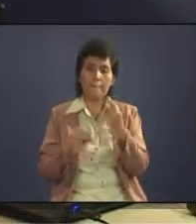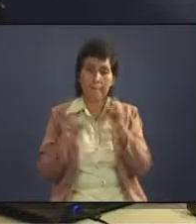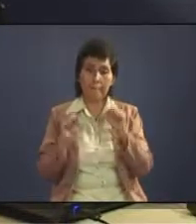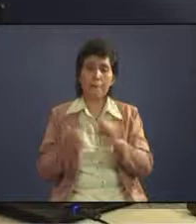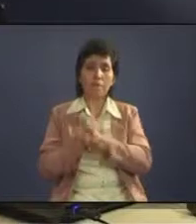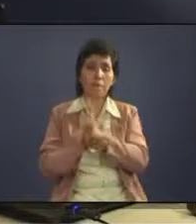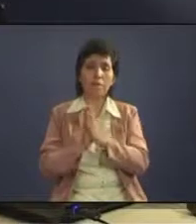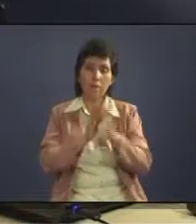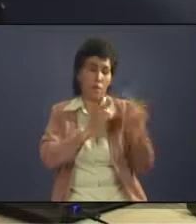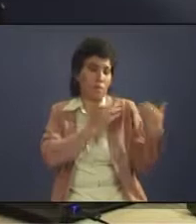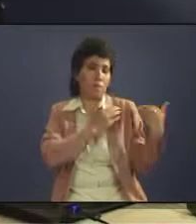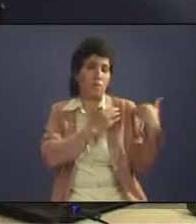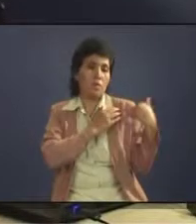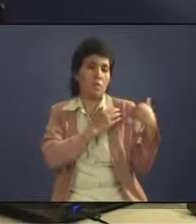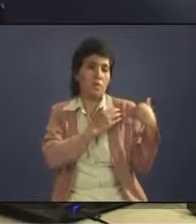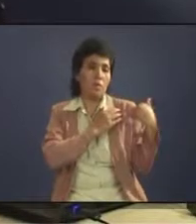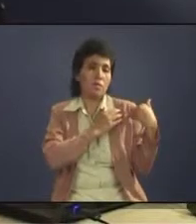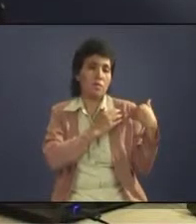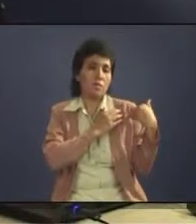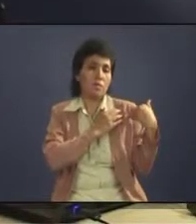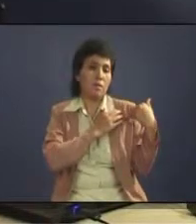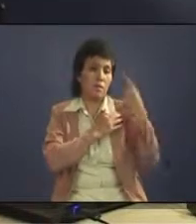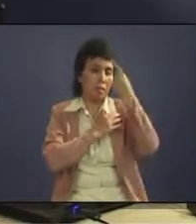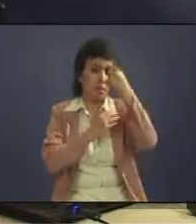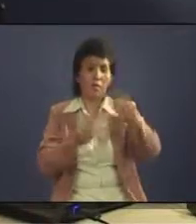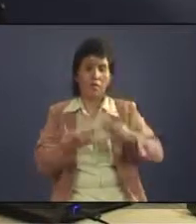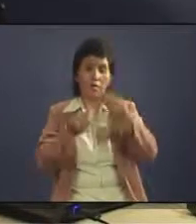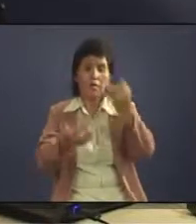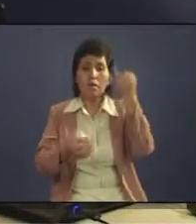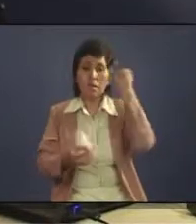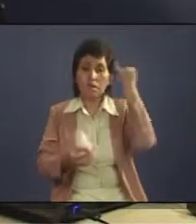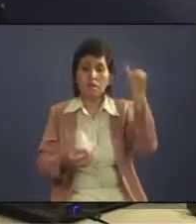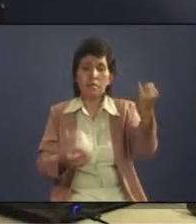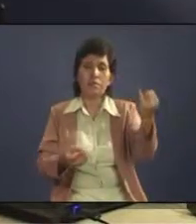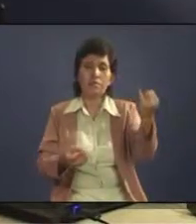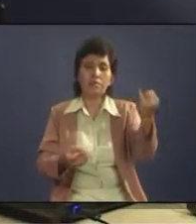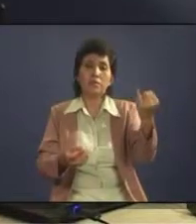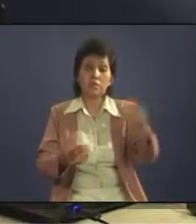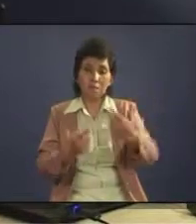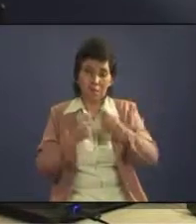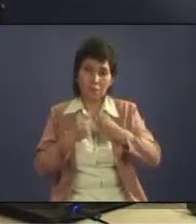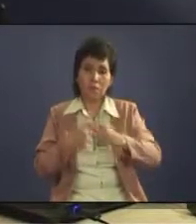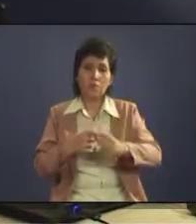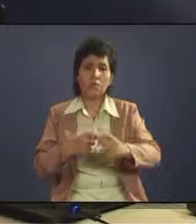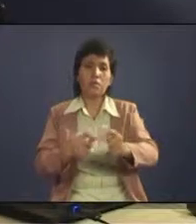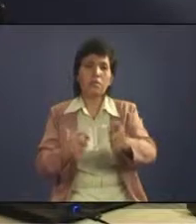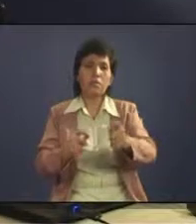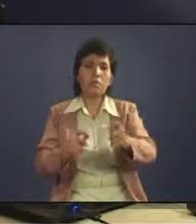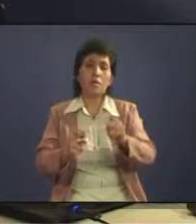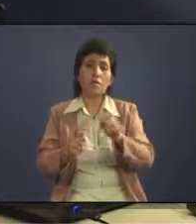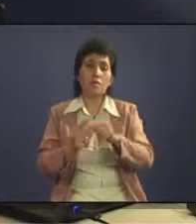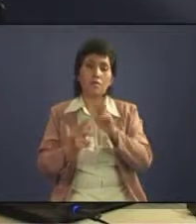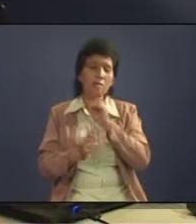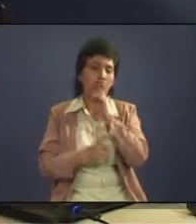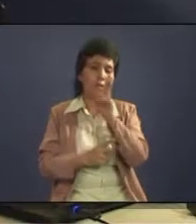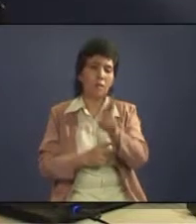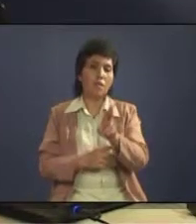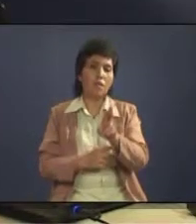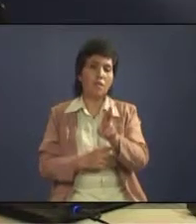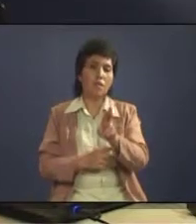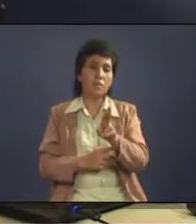responsible for giving ideas. One might be trying to realize it. Okay, they must be